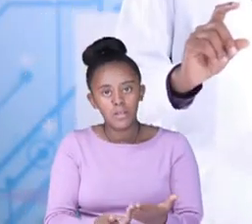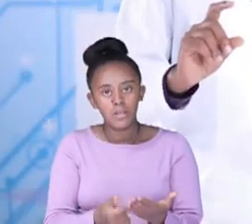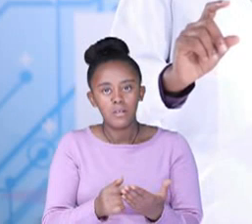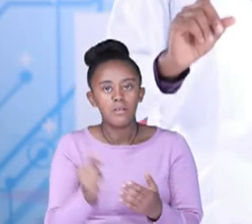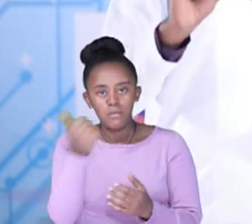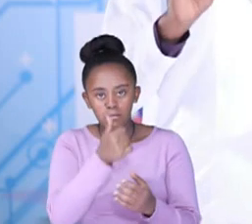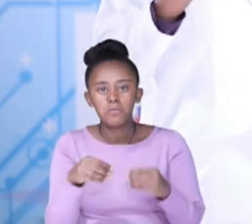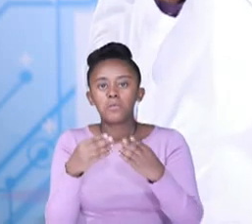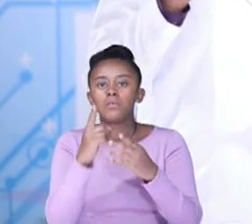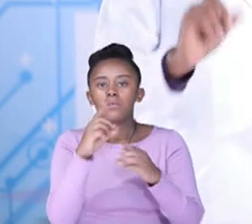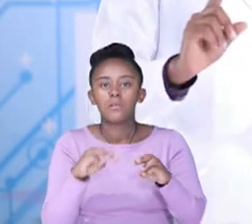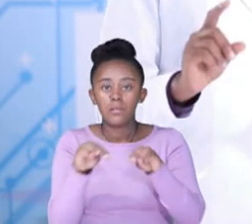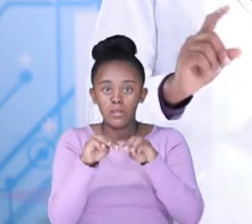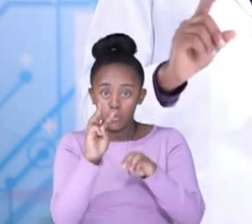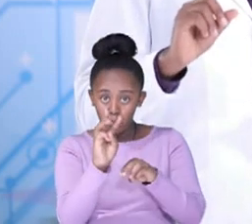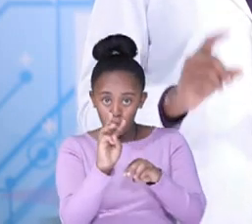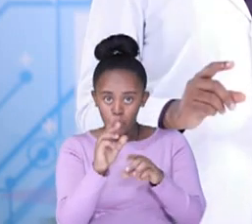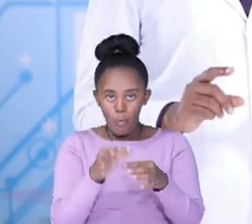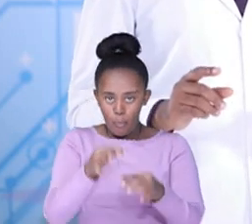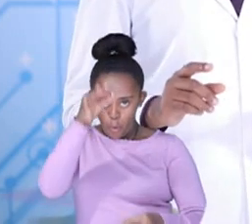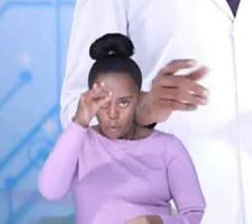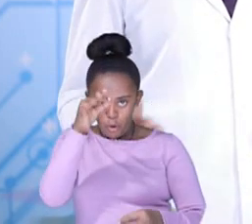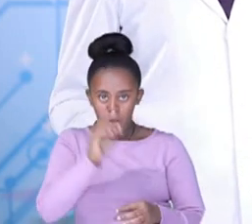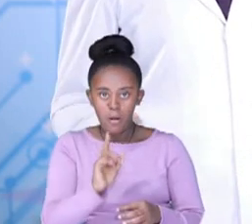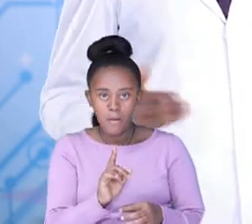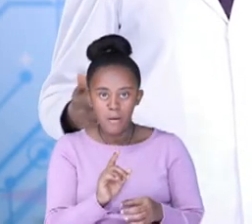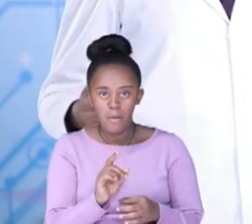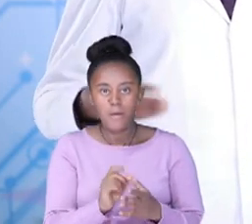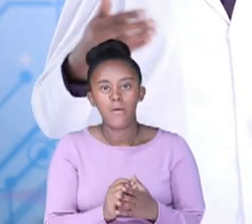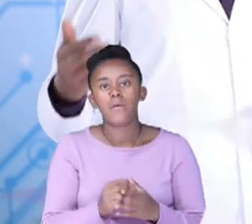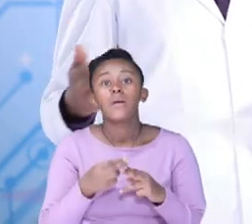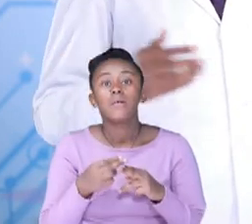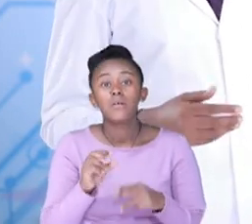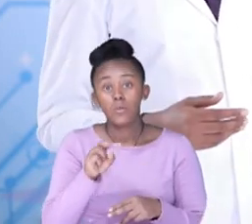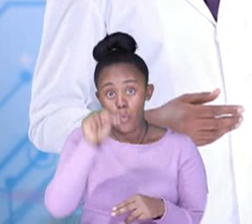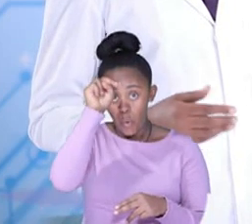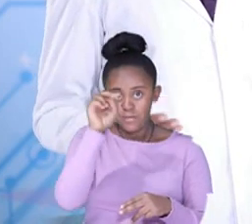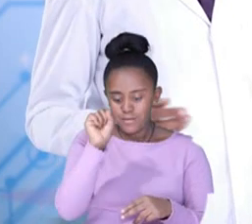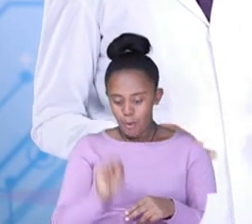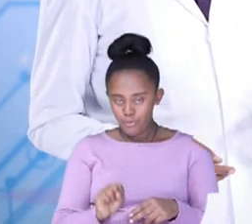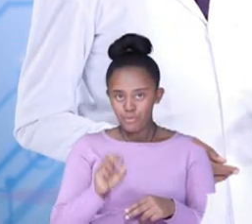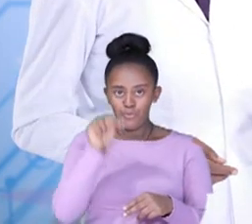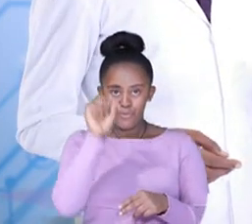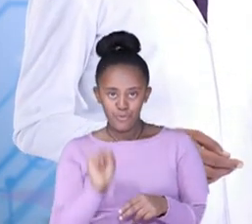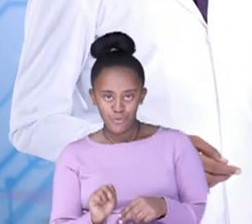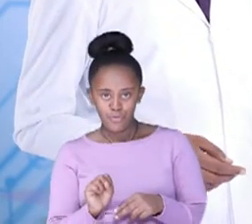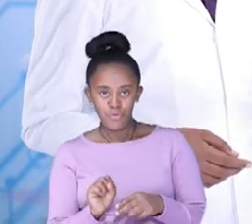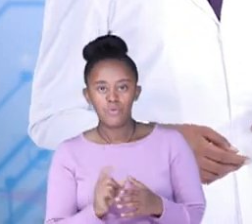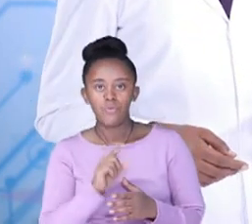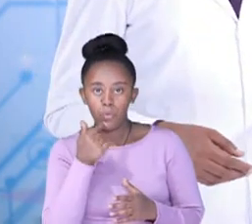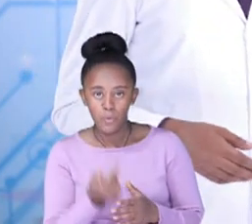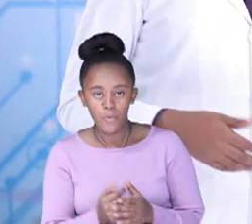given magnet, there are two poles, and these poles are termed as or named as north and pole and south pole. Actually, the